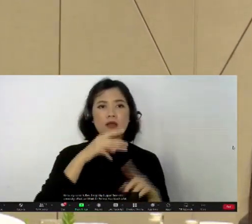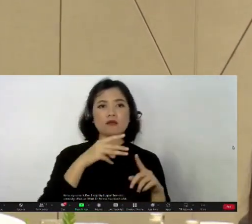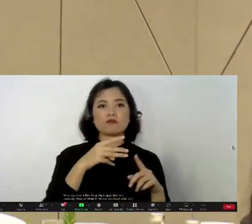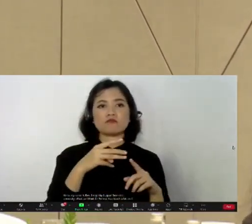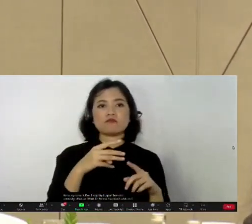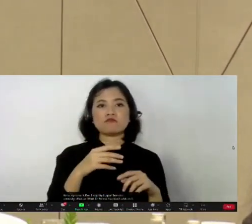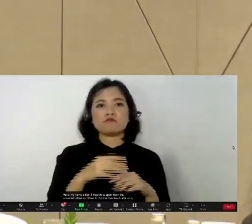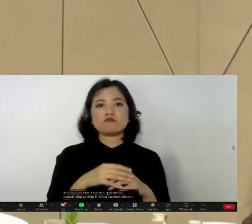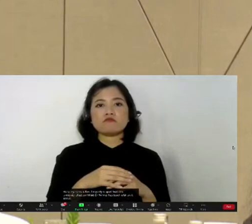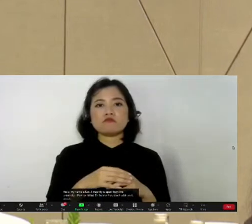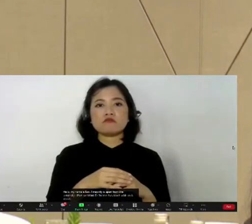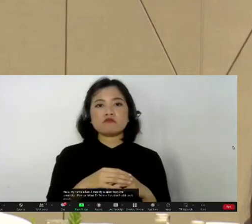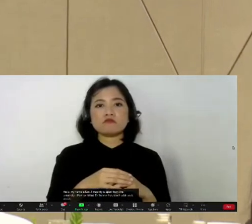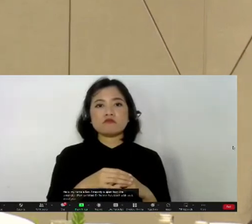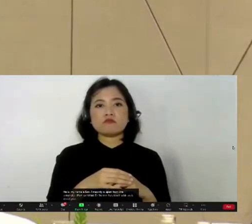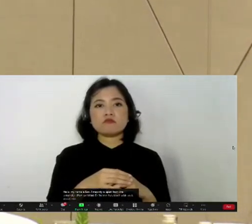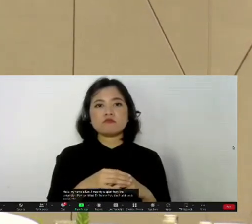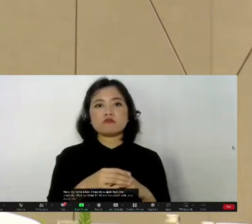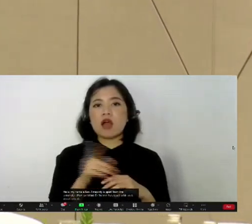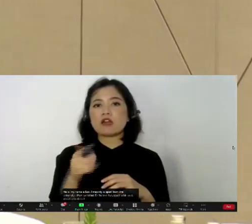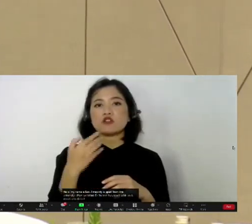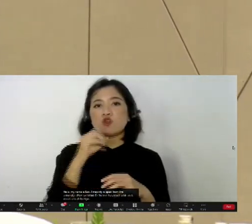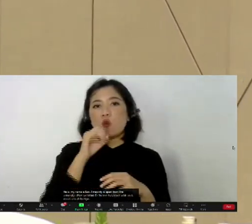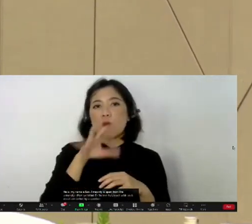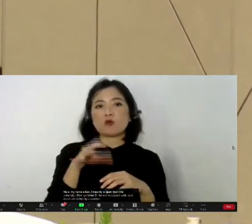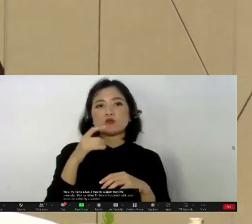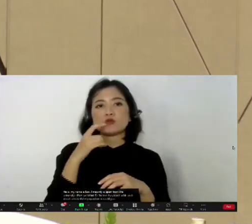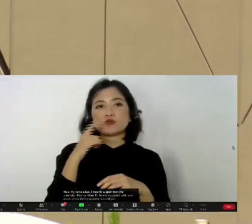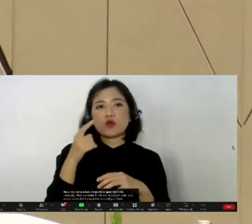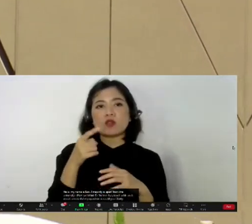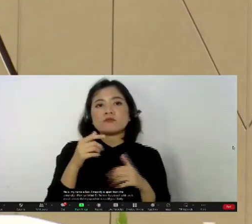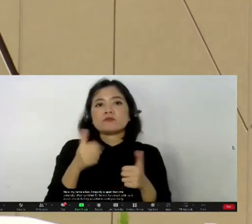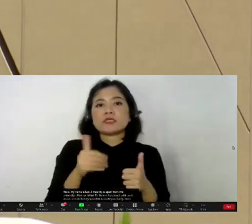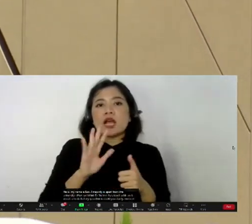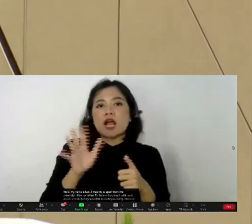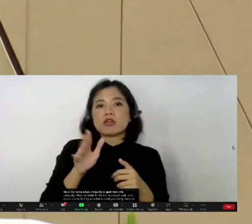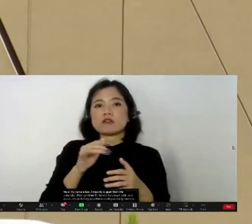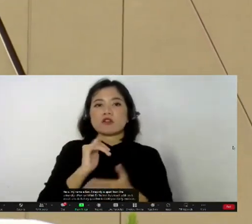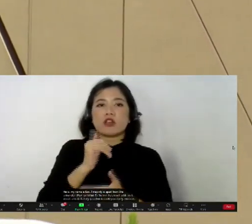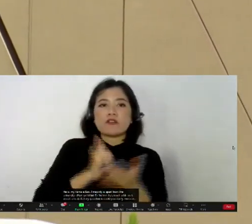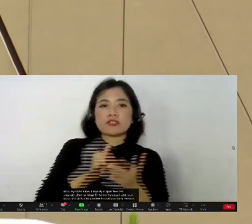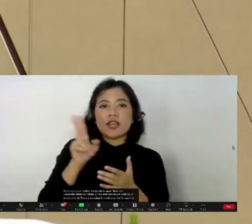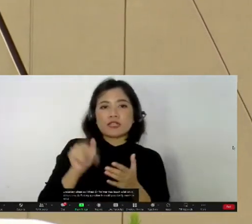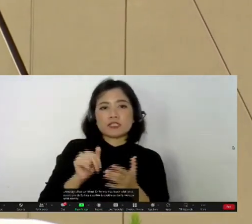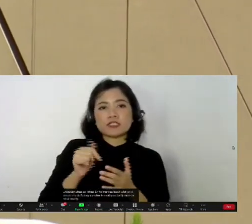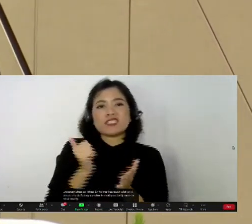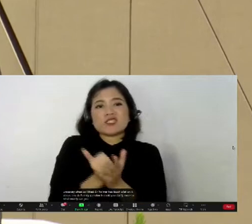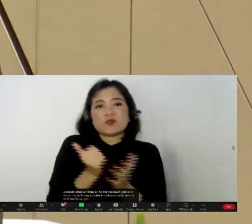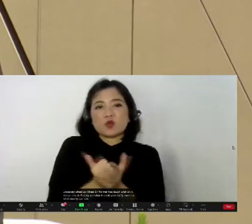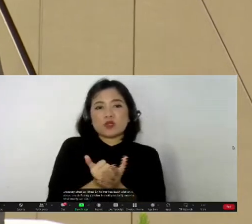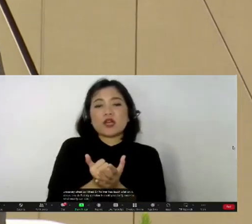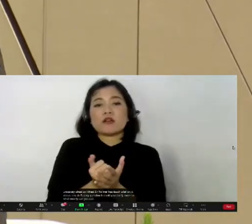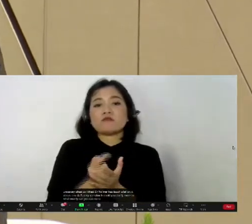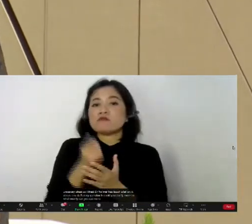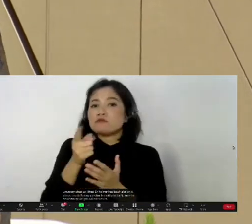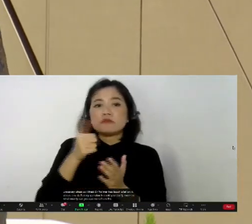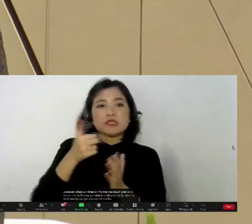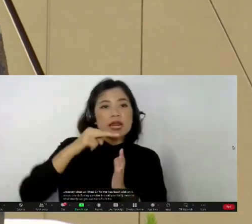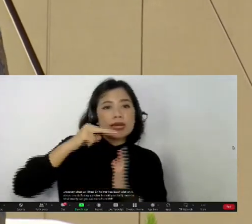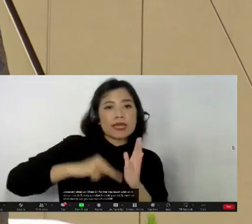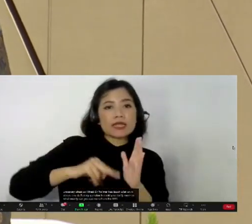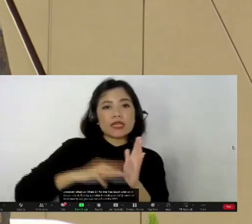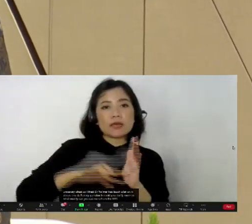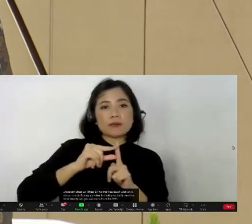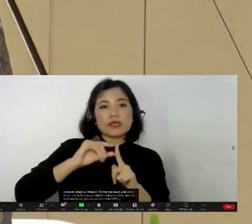about EMPI, but my question is, could you clarify more on what exactly can you see more from EMPI